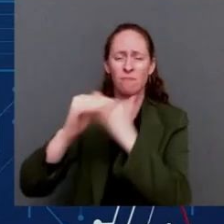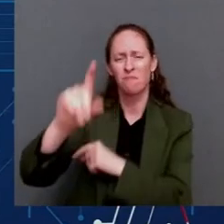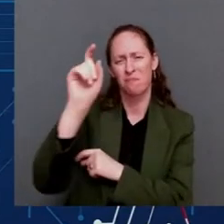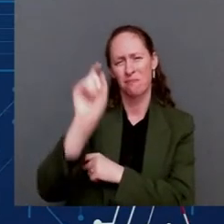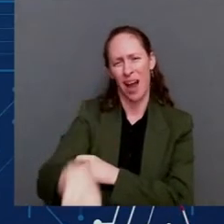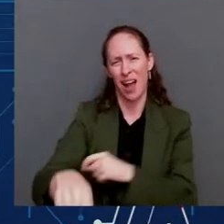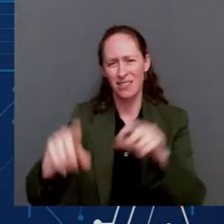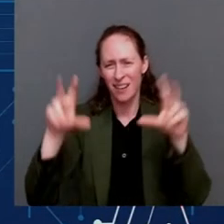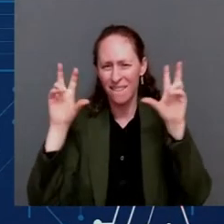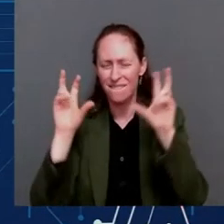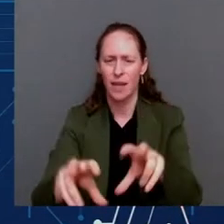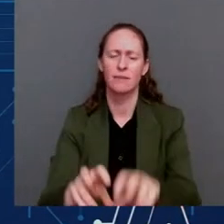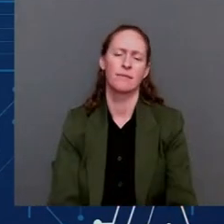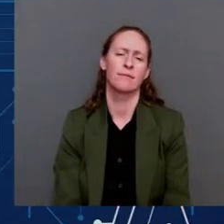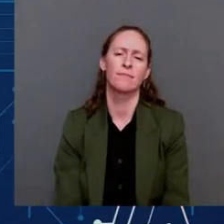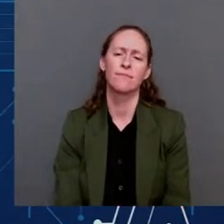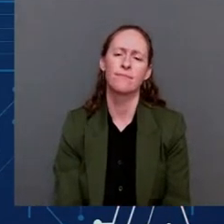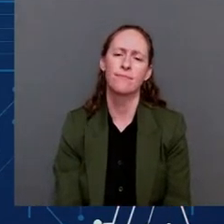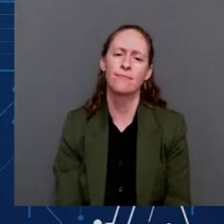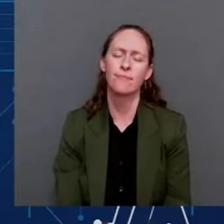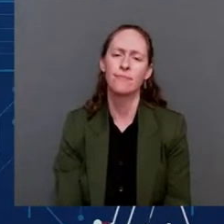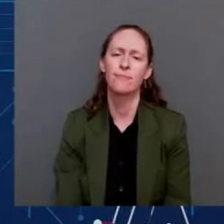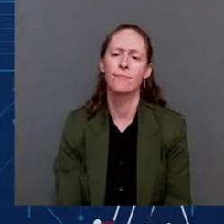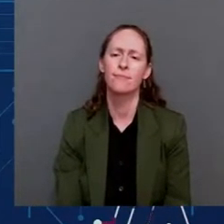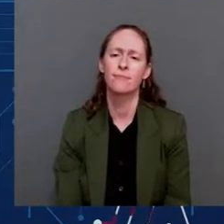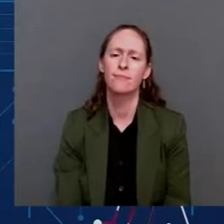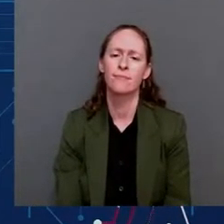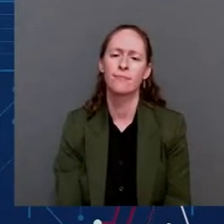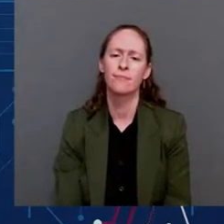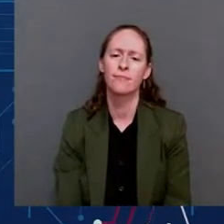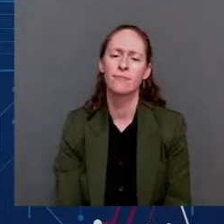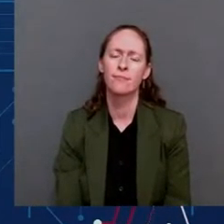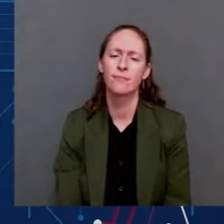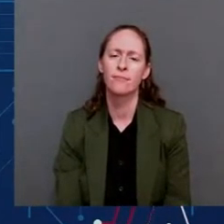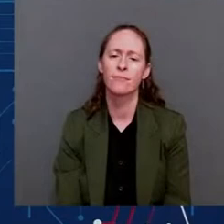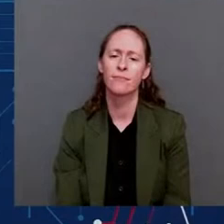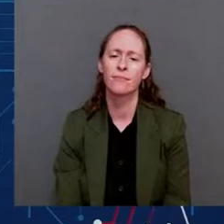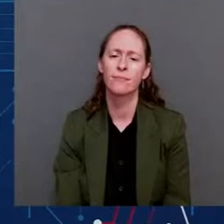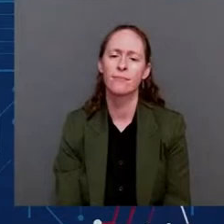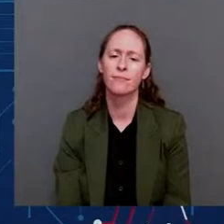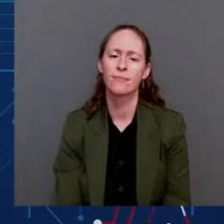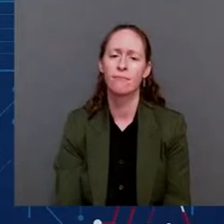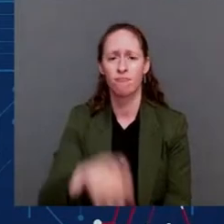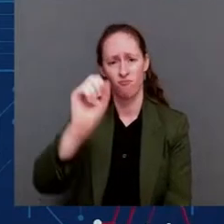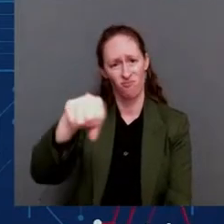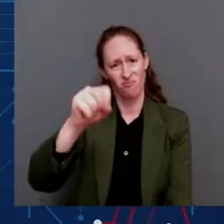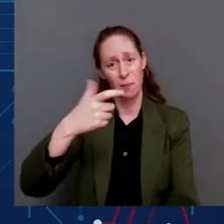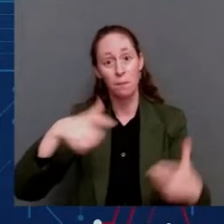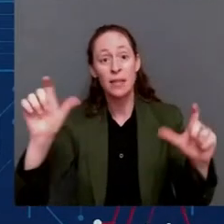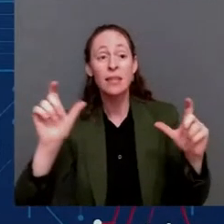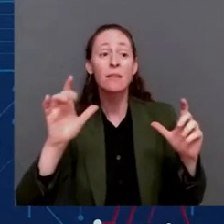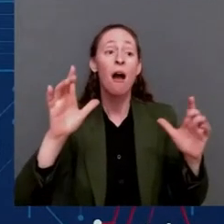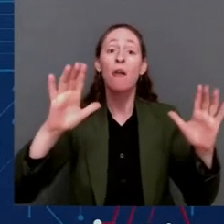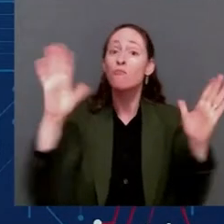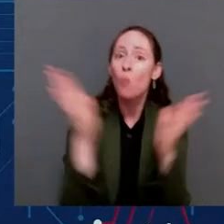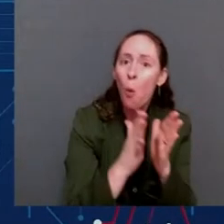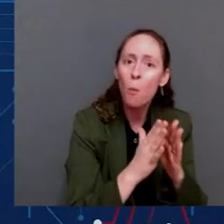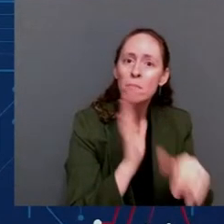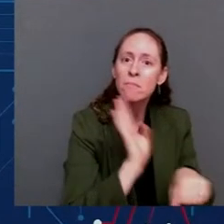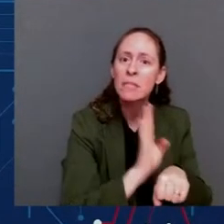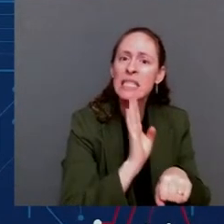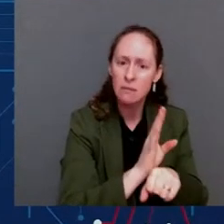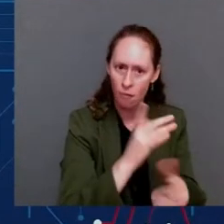to countless other small businesses and manufacturers. This bill funds the entire semiconductor supply chain,